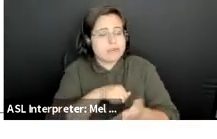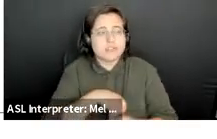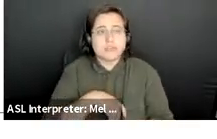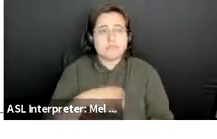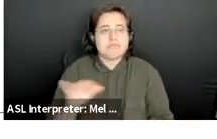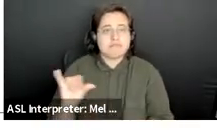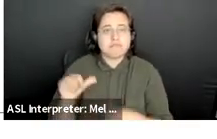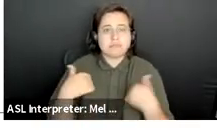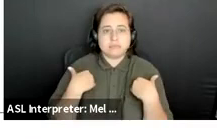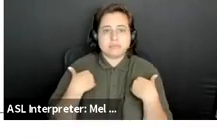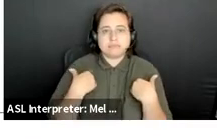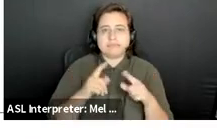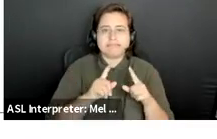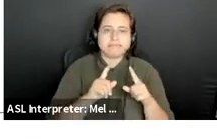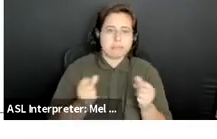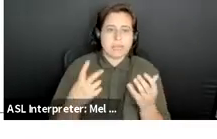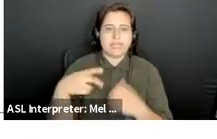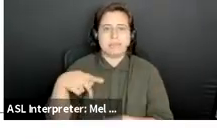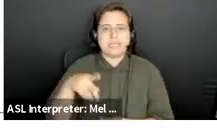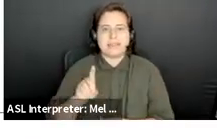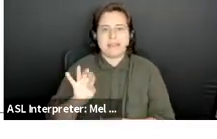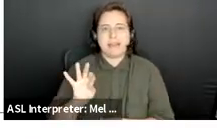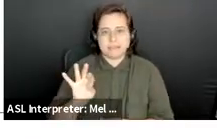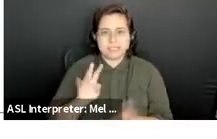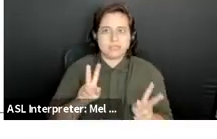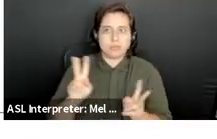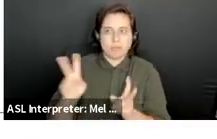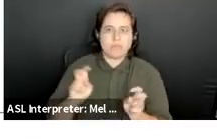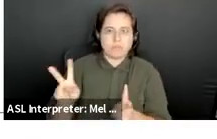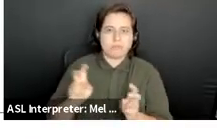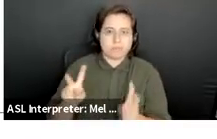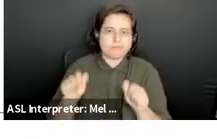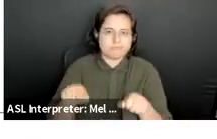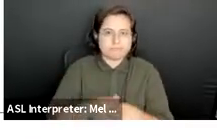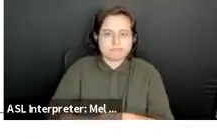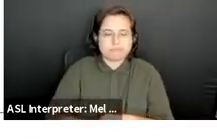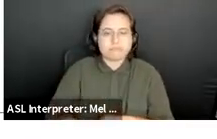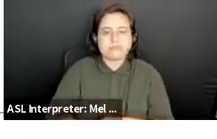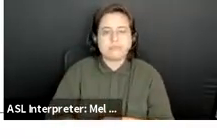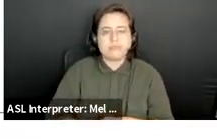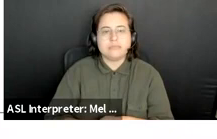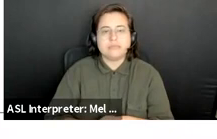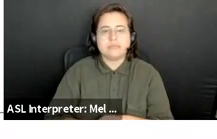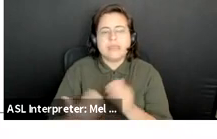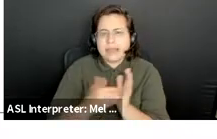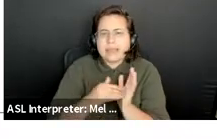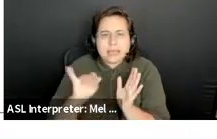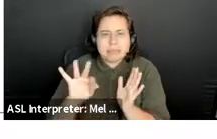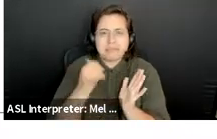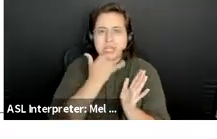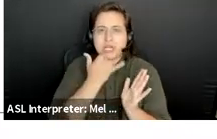we also have several PDFs uploaded through Artists from Abroad. And again, just like if you see any errors